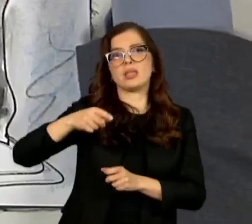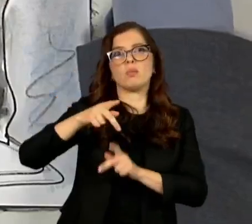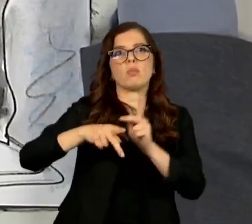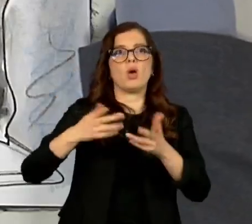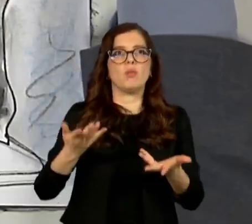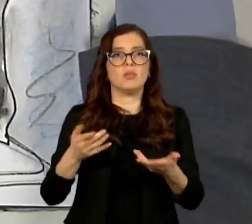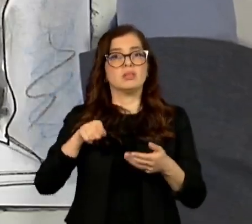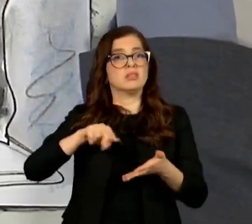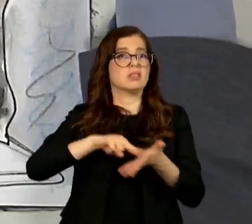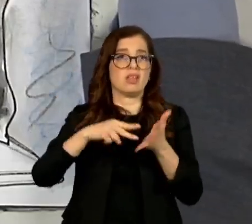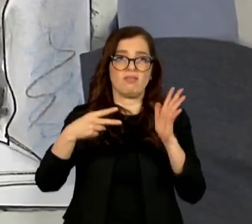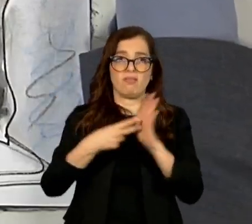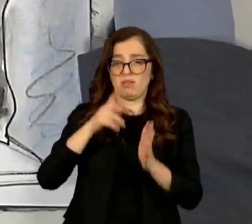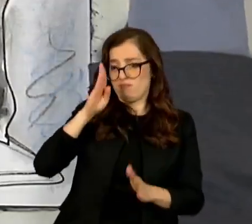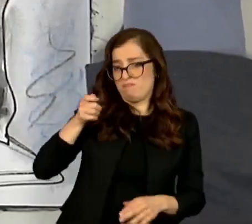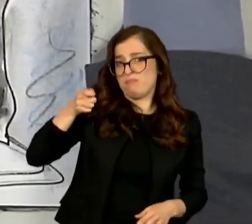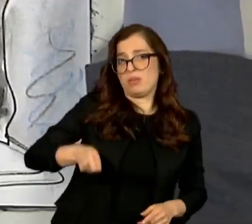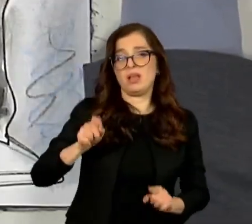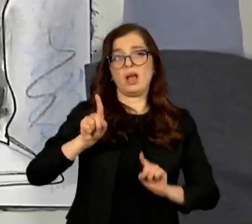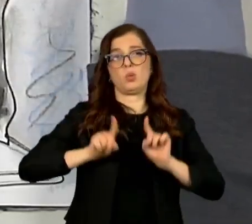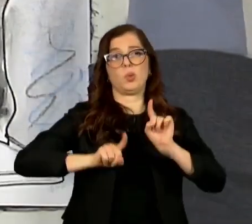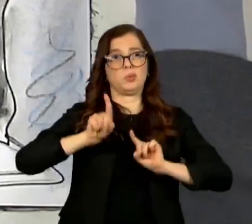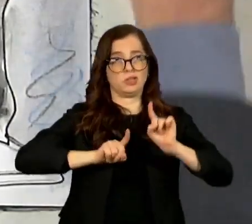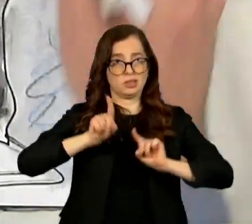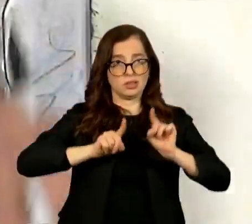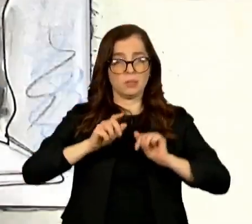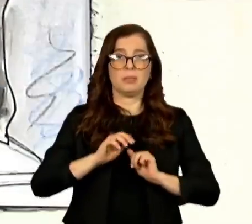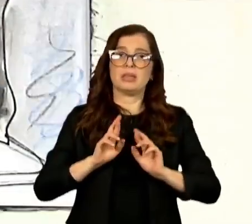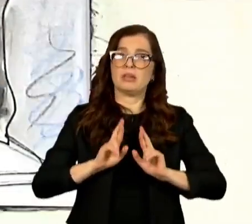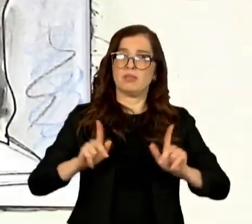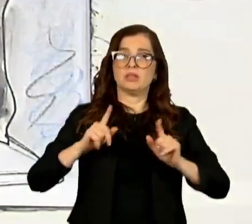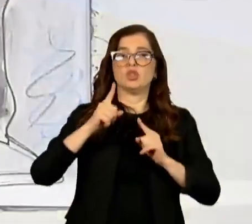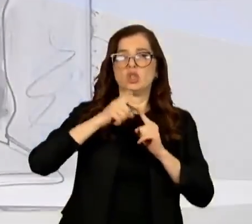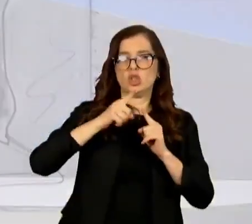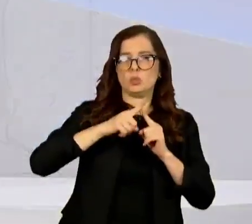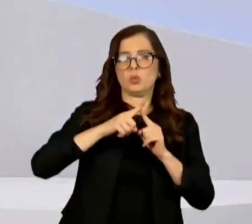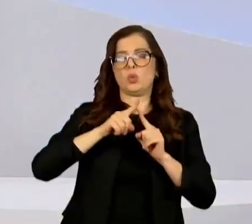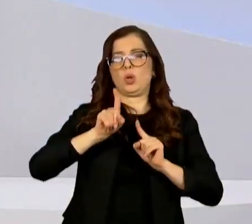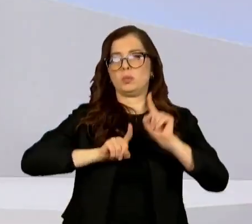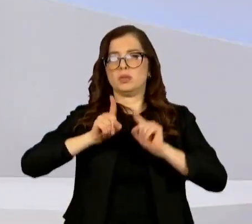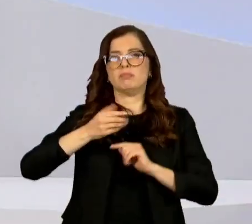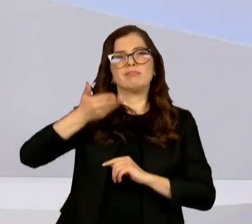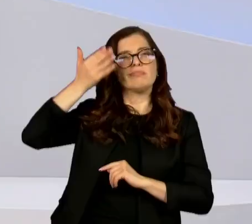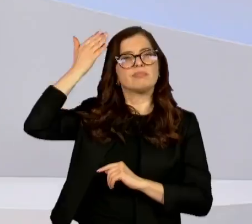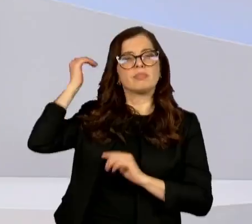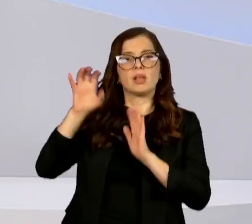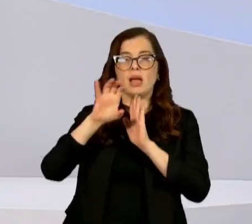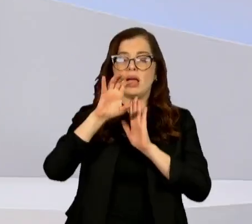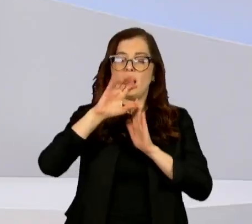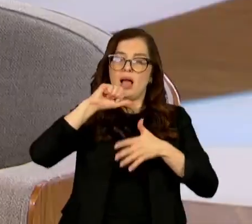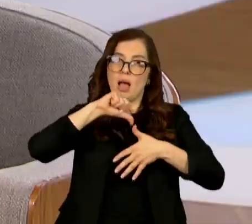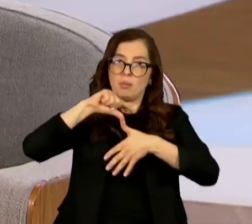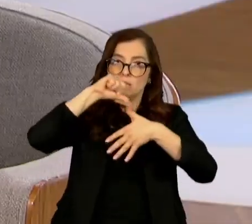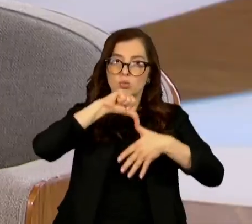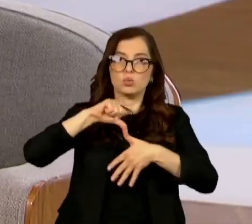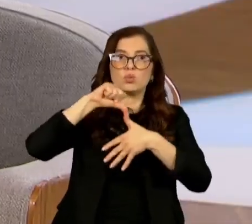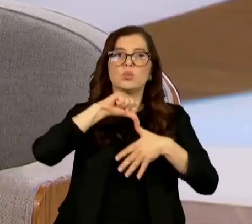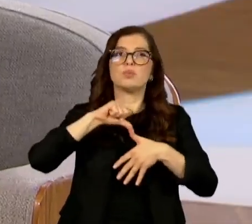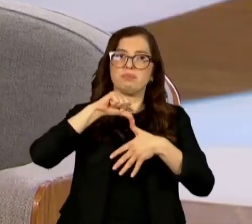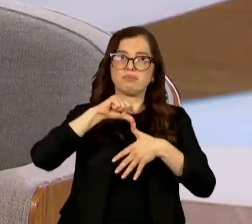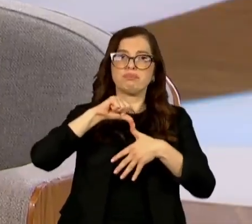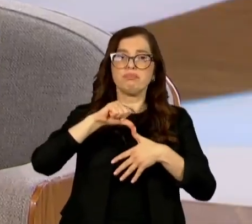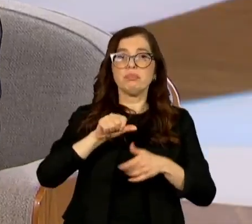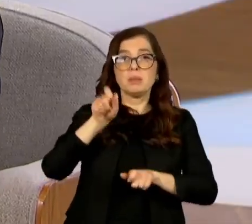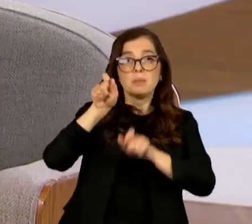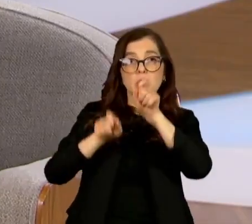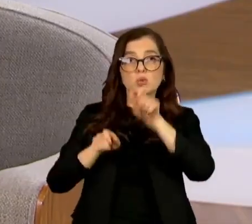competitive authoritarianism different from the kind of authoritarianism we saw in South America in the 1970s. The civilians are in charge. Trump is